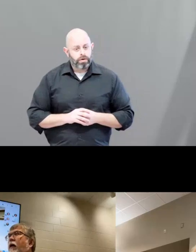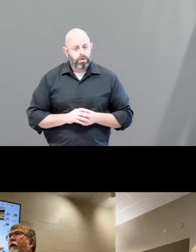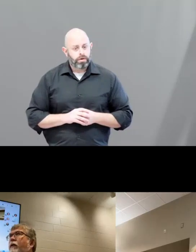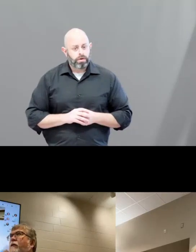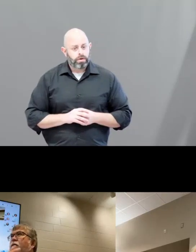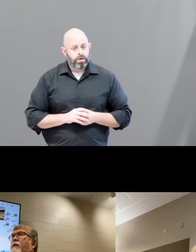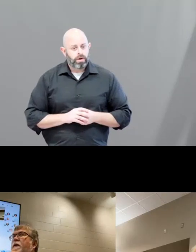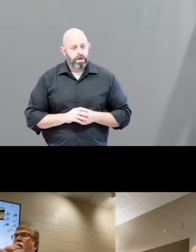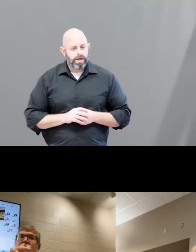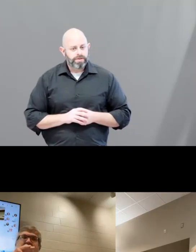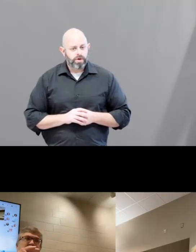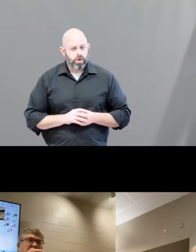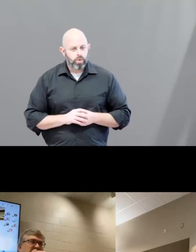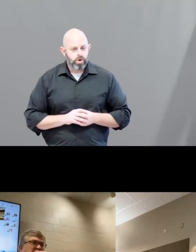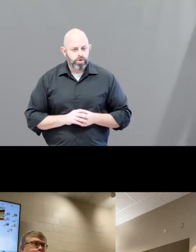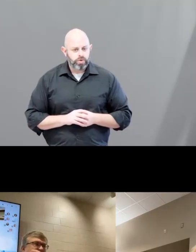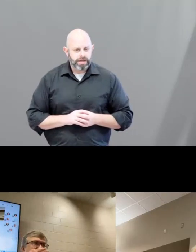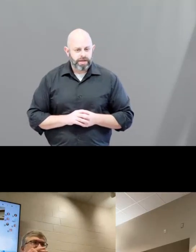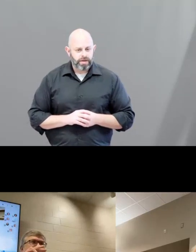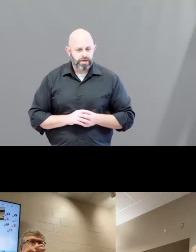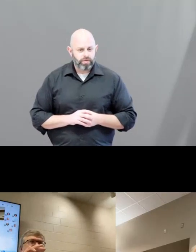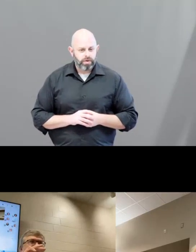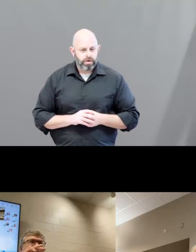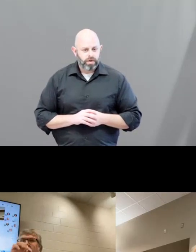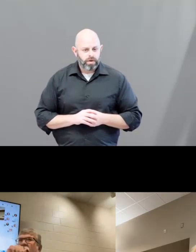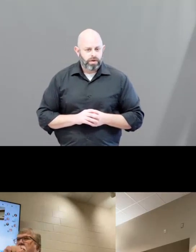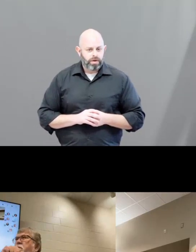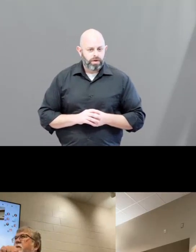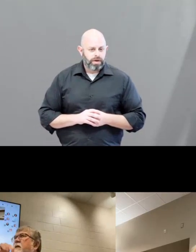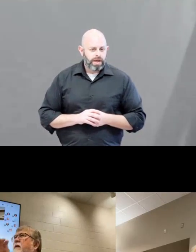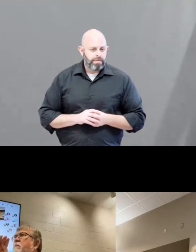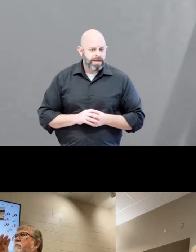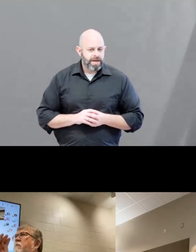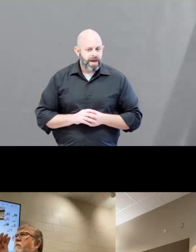more. And so we're using